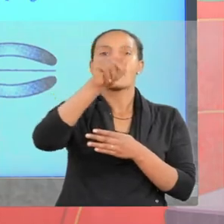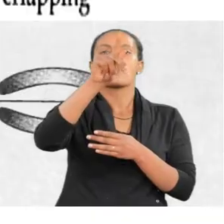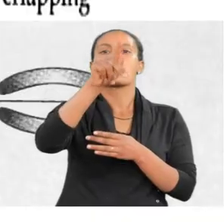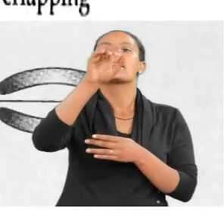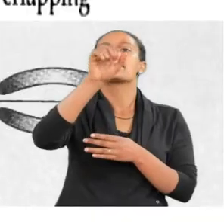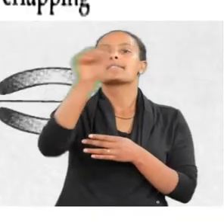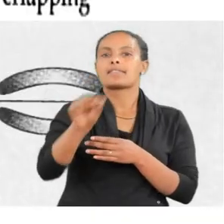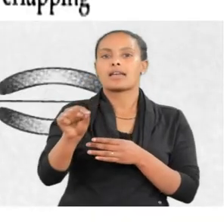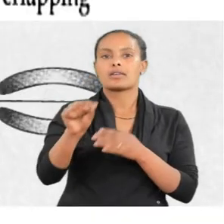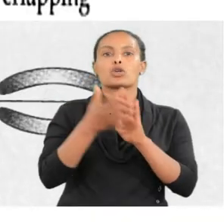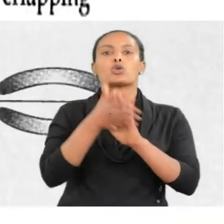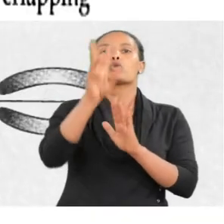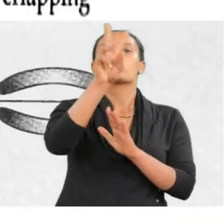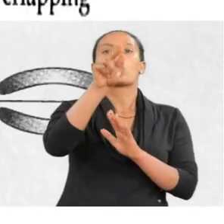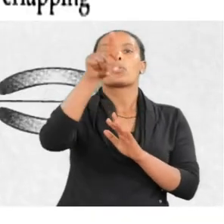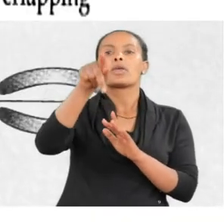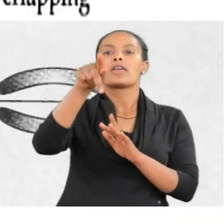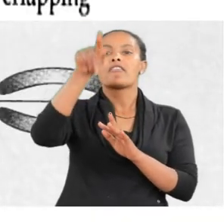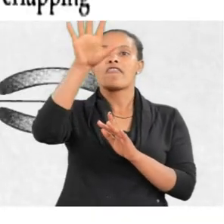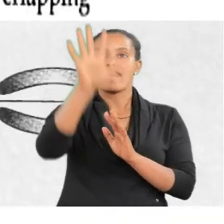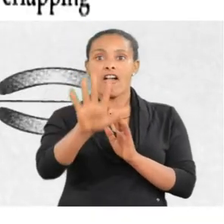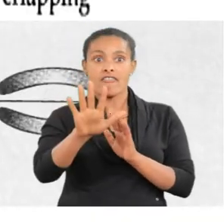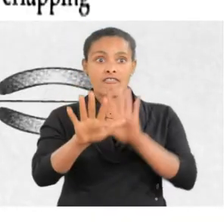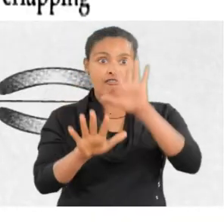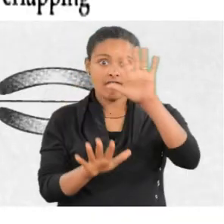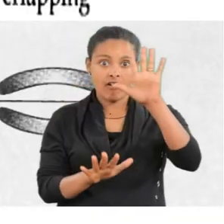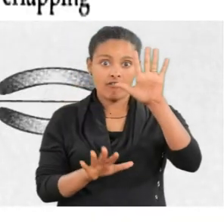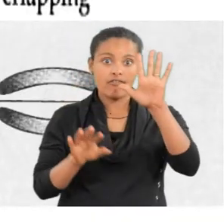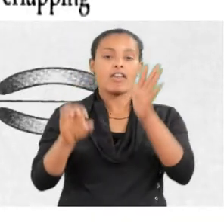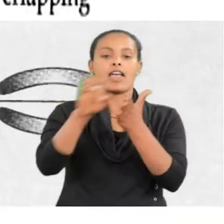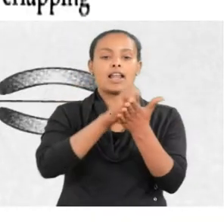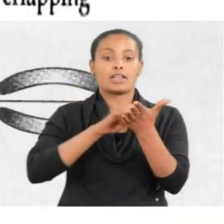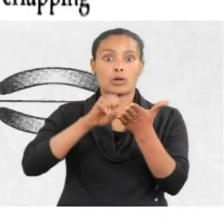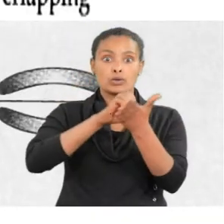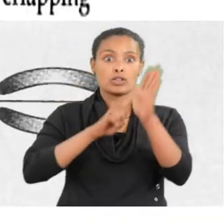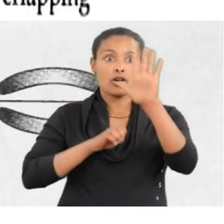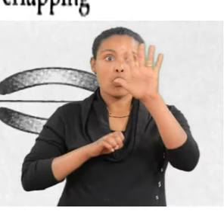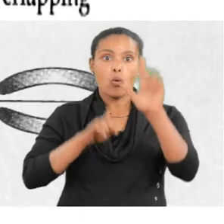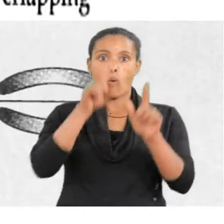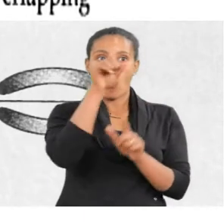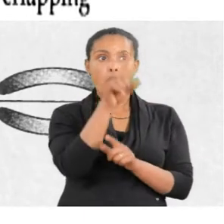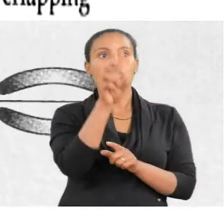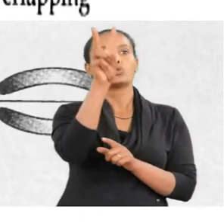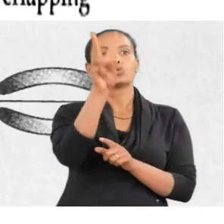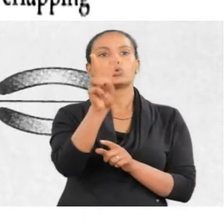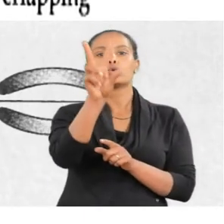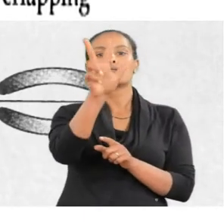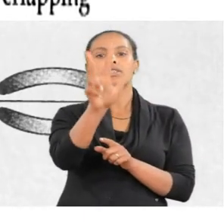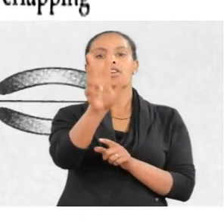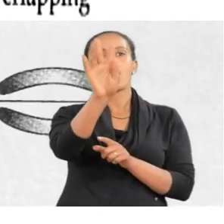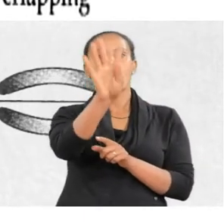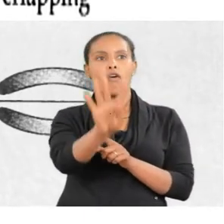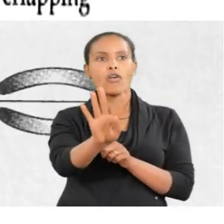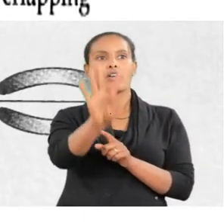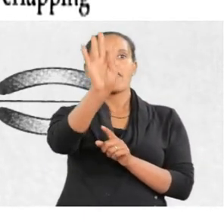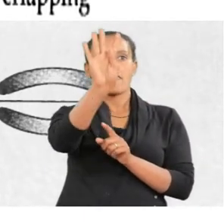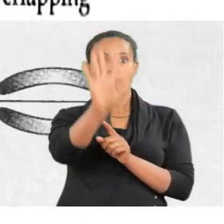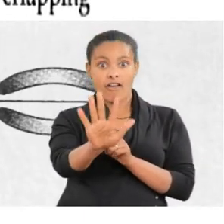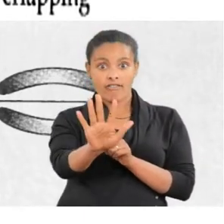see? 2p5, 5 electrons, 1, 2, 3, 4,